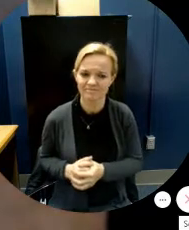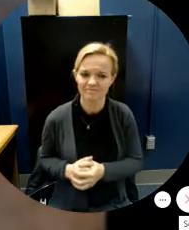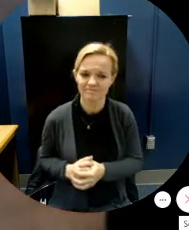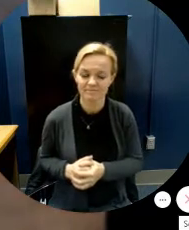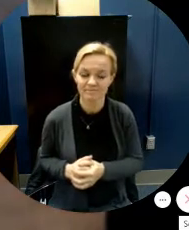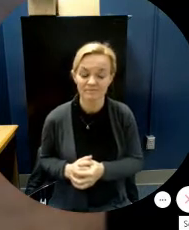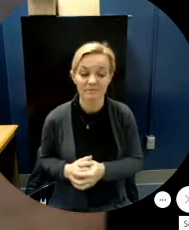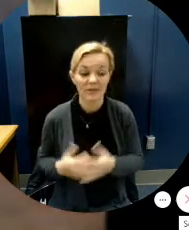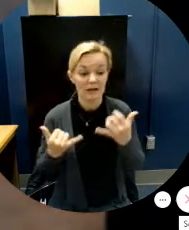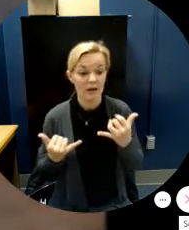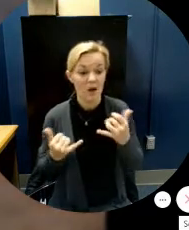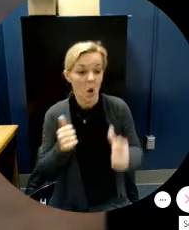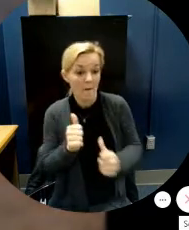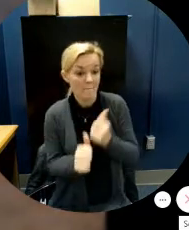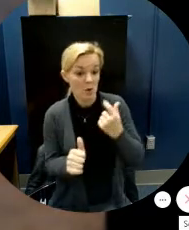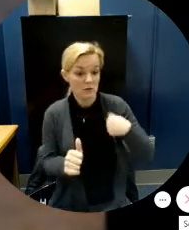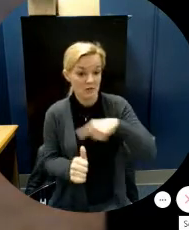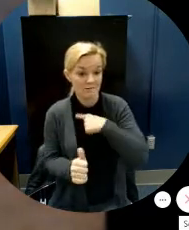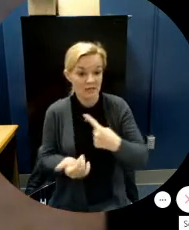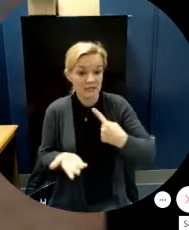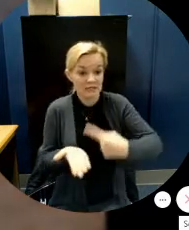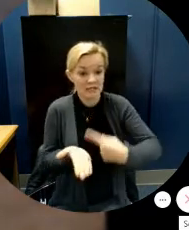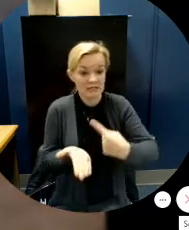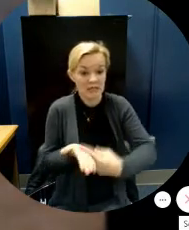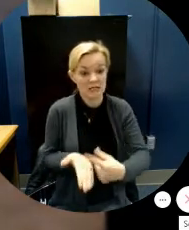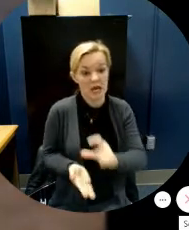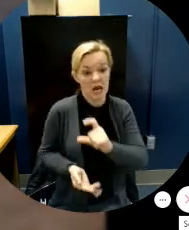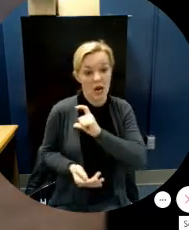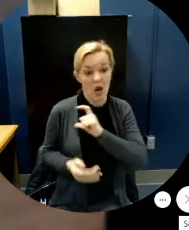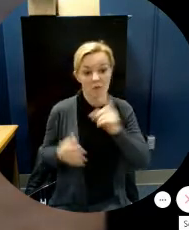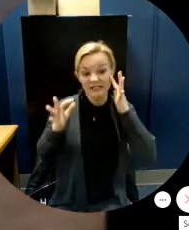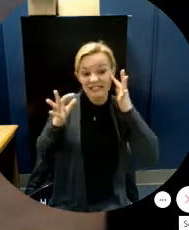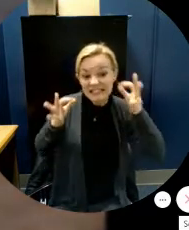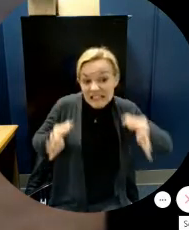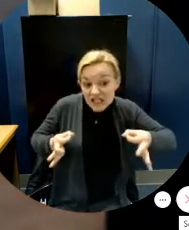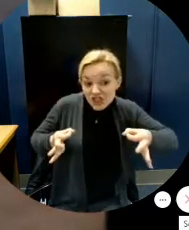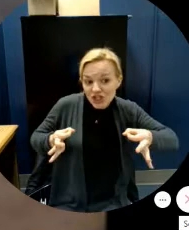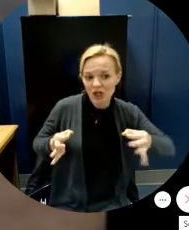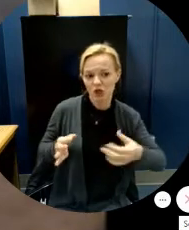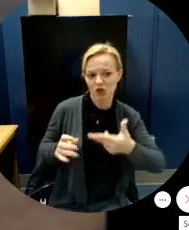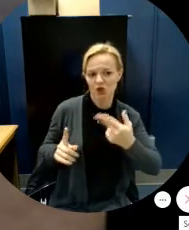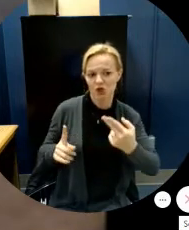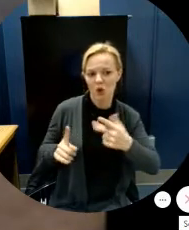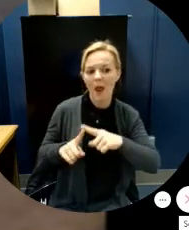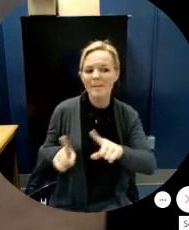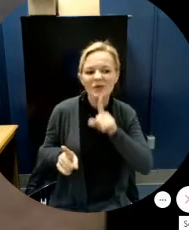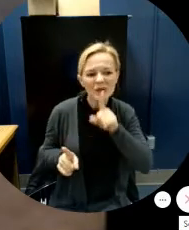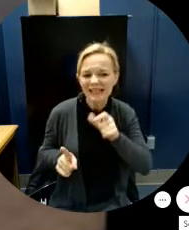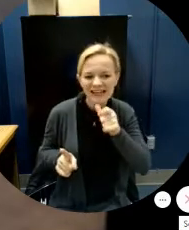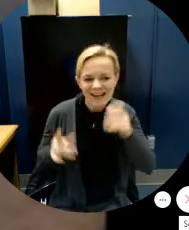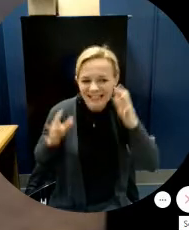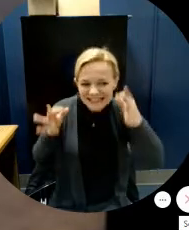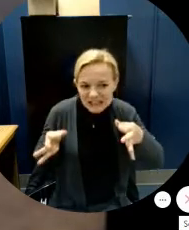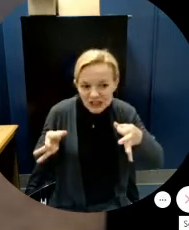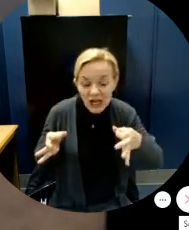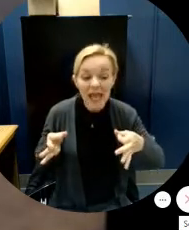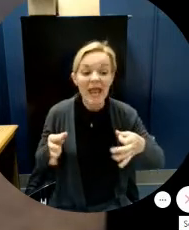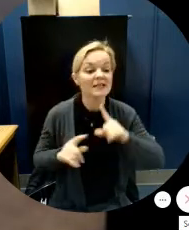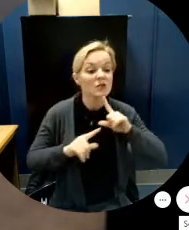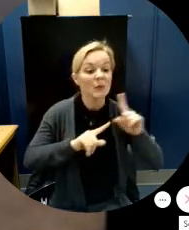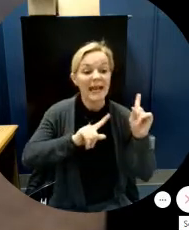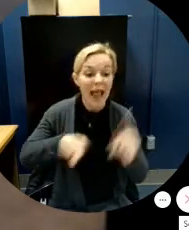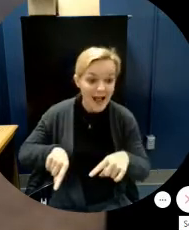Most of us talk about a cop's decision to shoot, but a better word might be reaction. Once it starts, the average shooting is over in 5